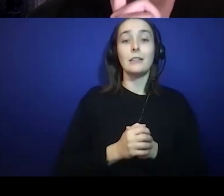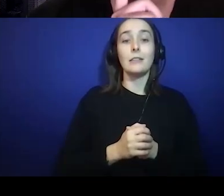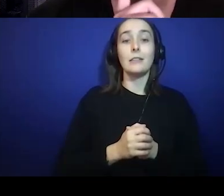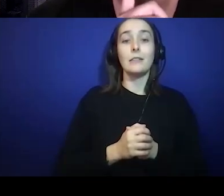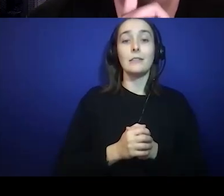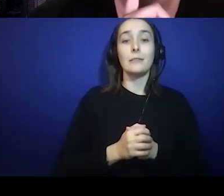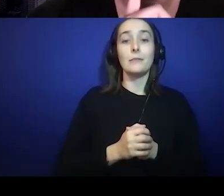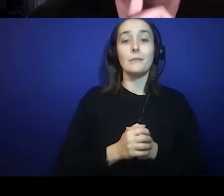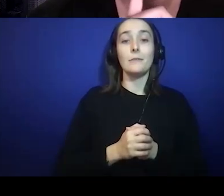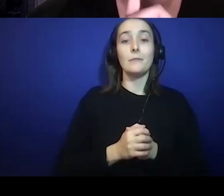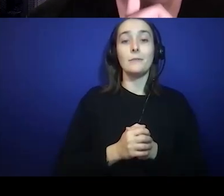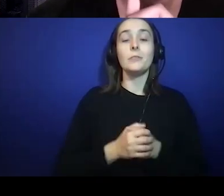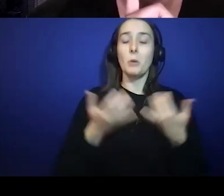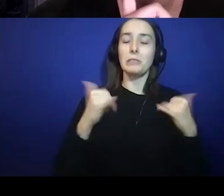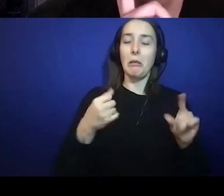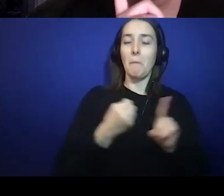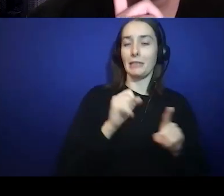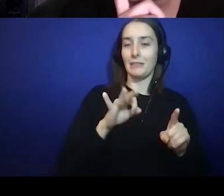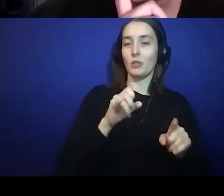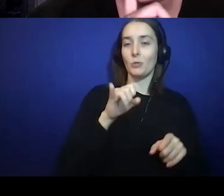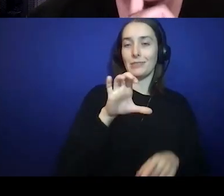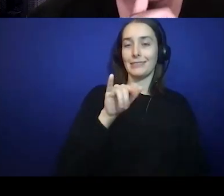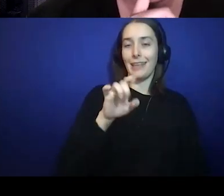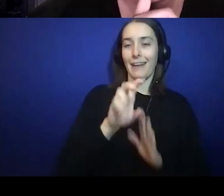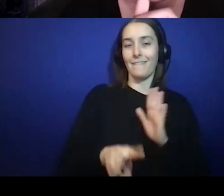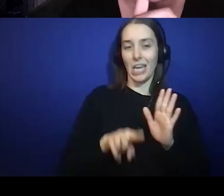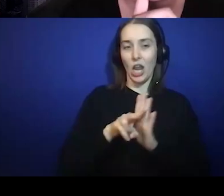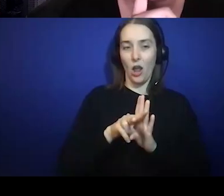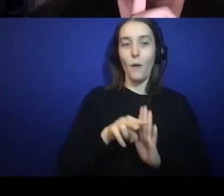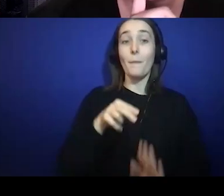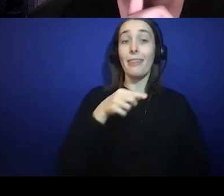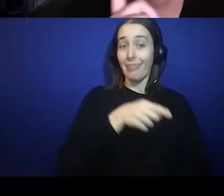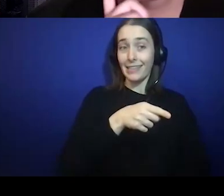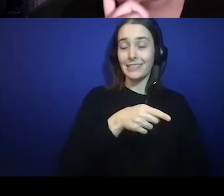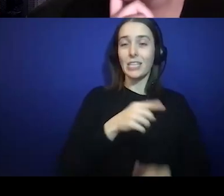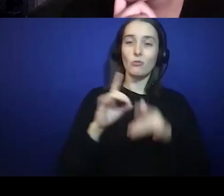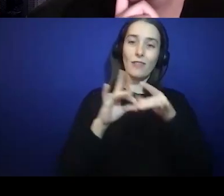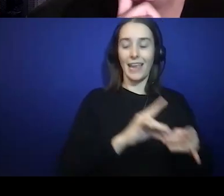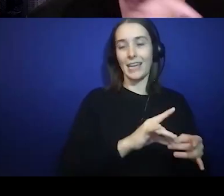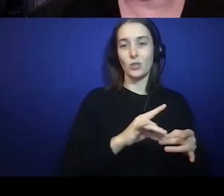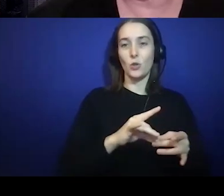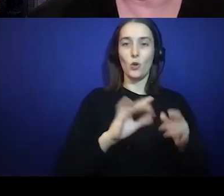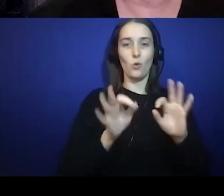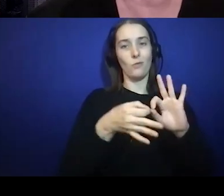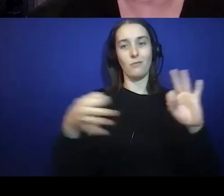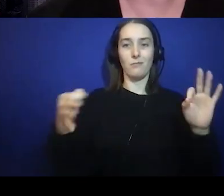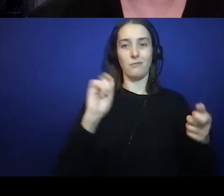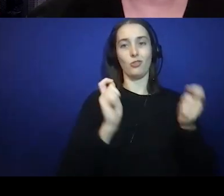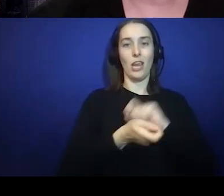the second type is when you are paraphrasing. And what I've noticed as someone